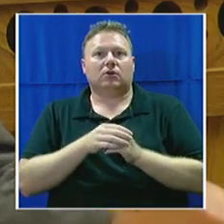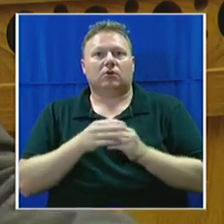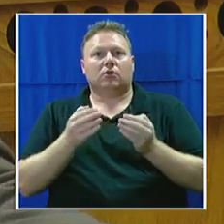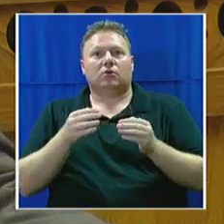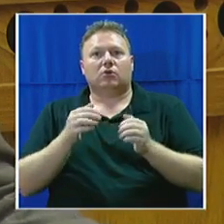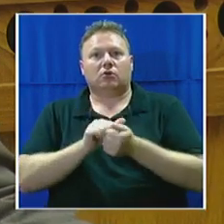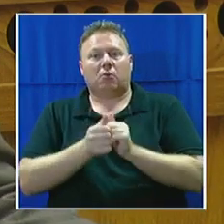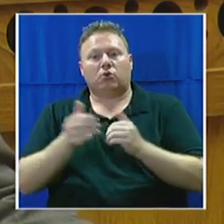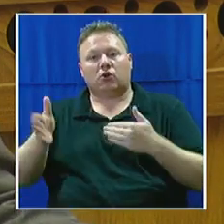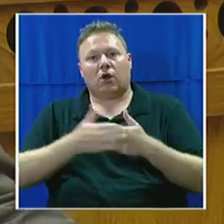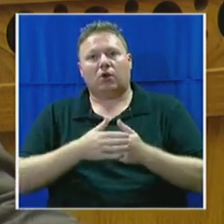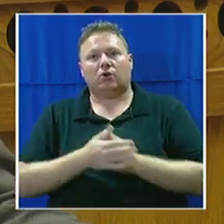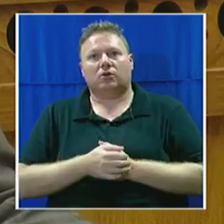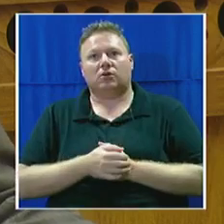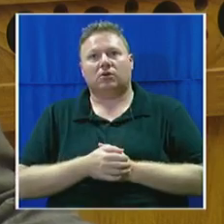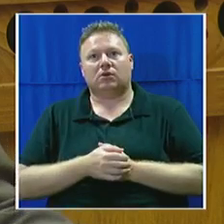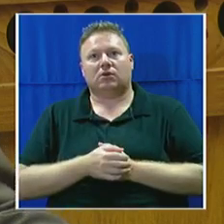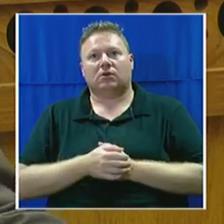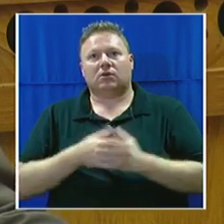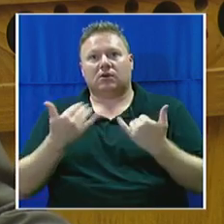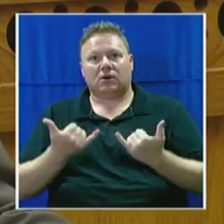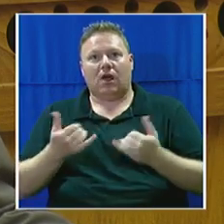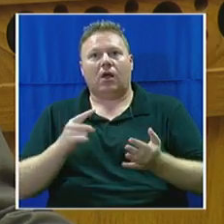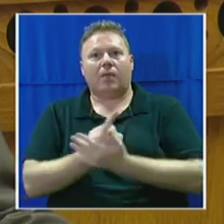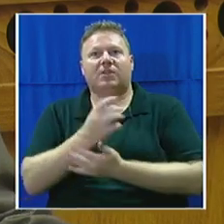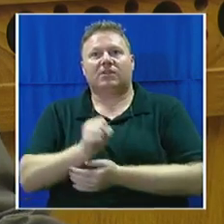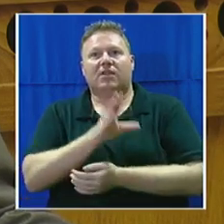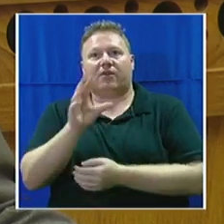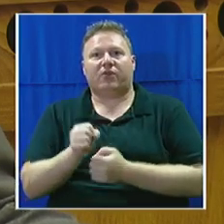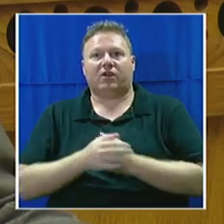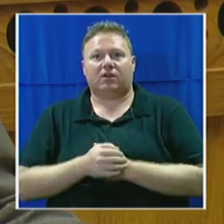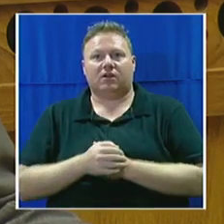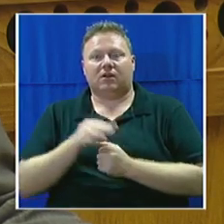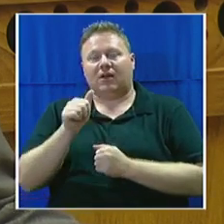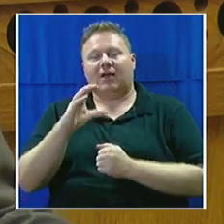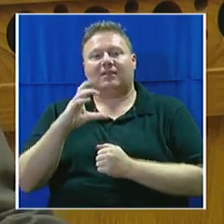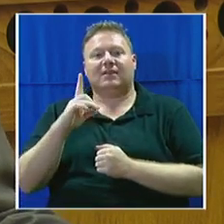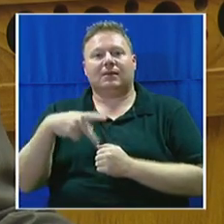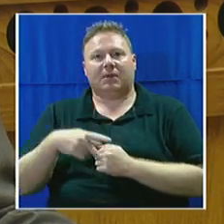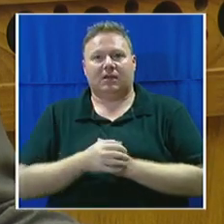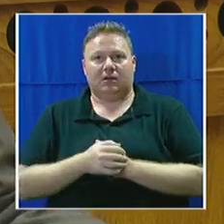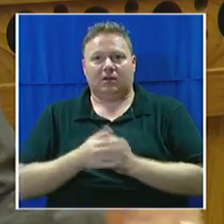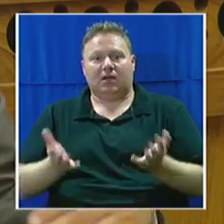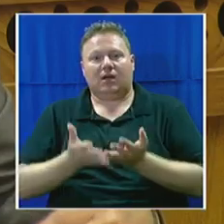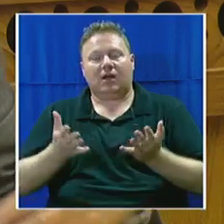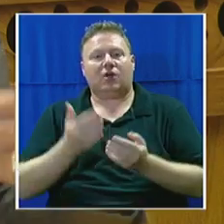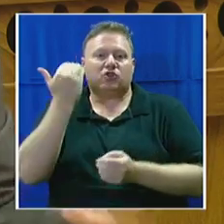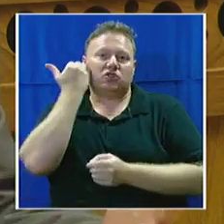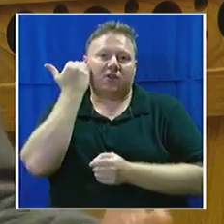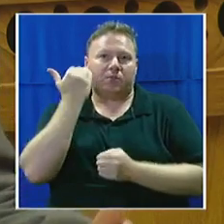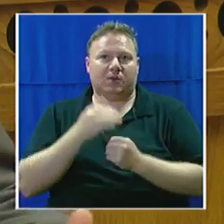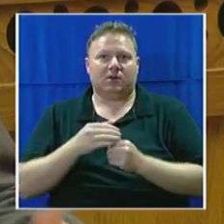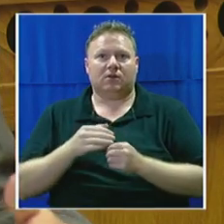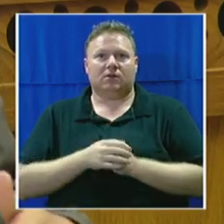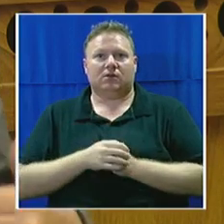of course, now we see the first case in South Africa. So we from the ACDP side would encourage the government to be more